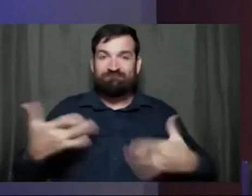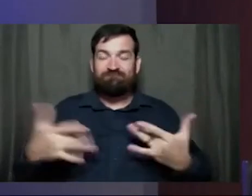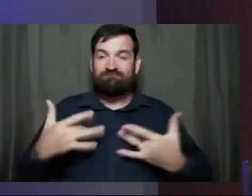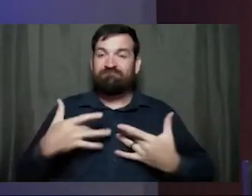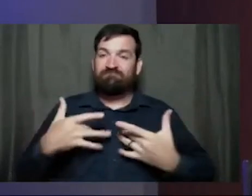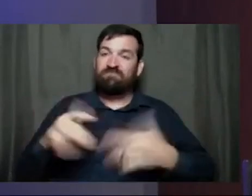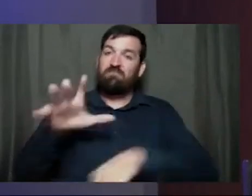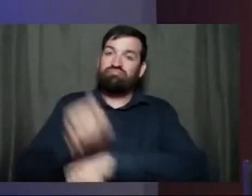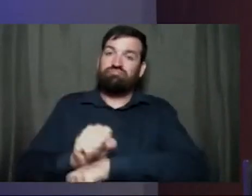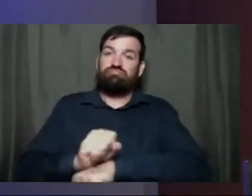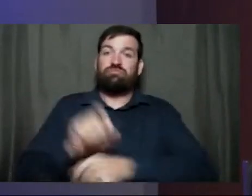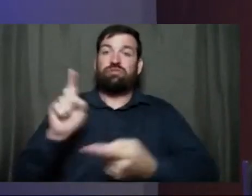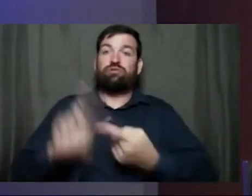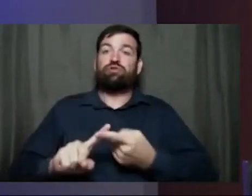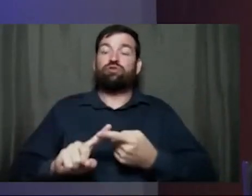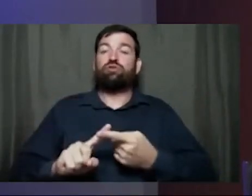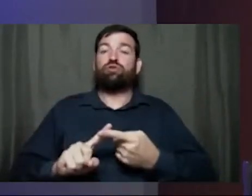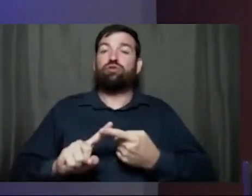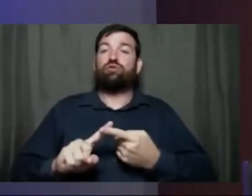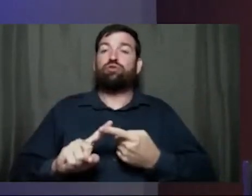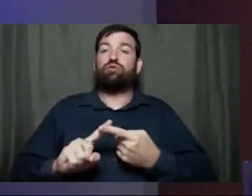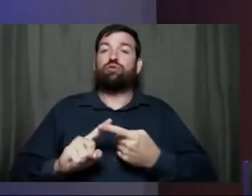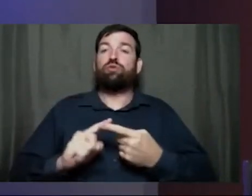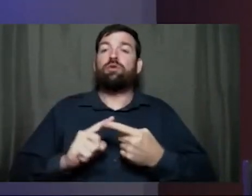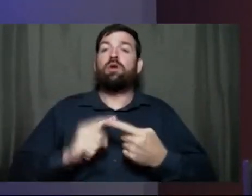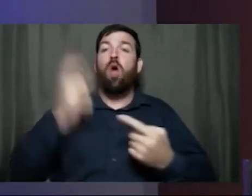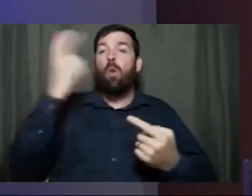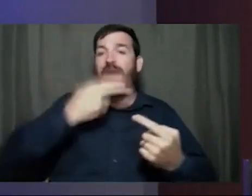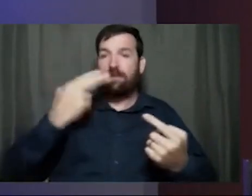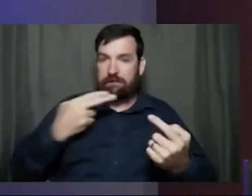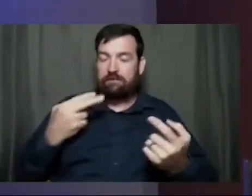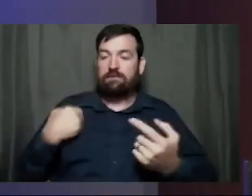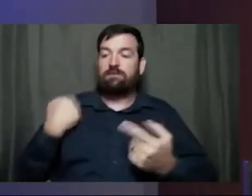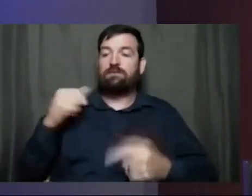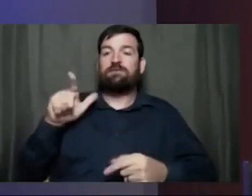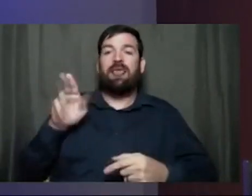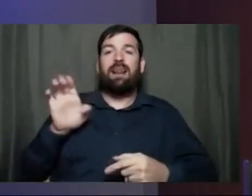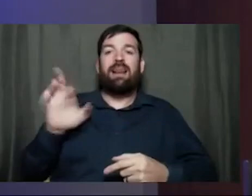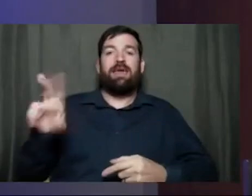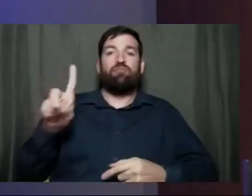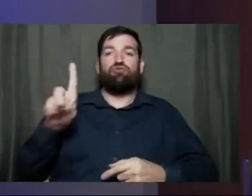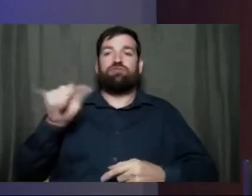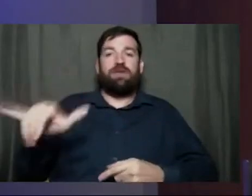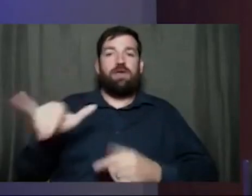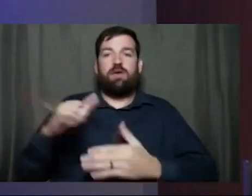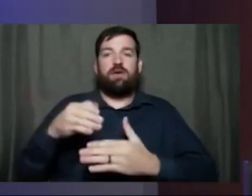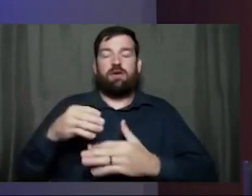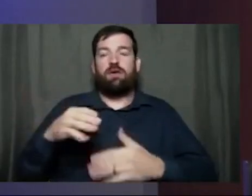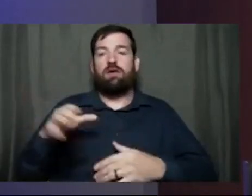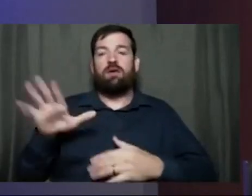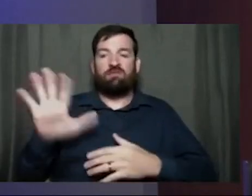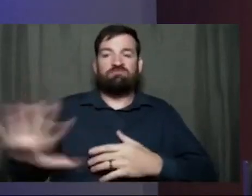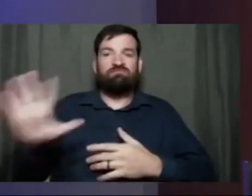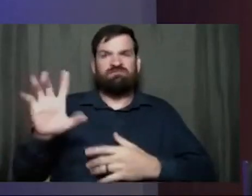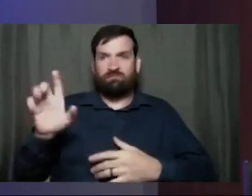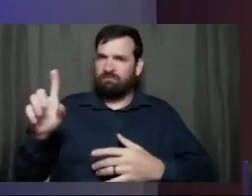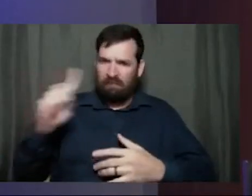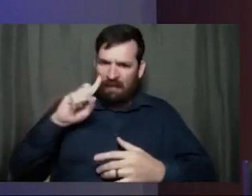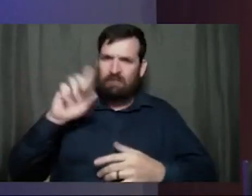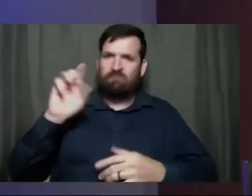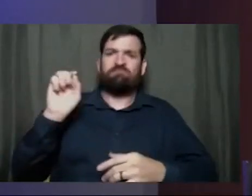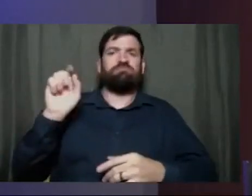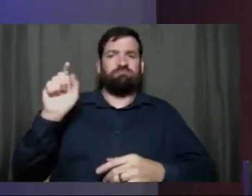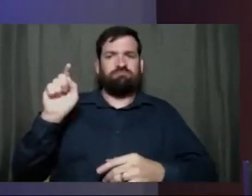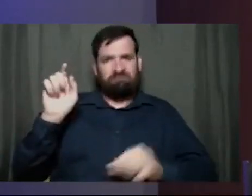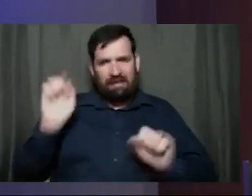Hawaii. And we booked it for the week of Labor Day, thinking that by then, surely, that we would have pediatric vaccines for our kids.